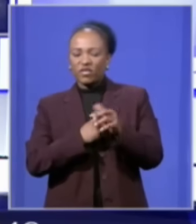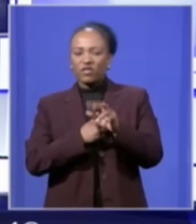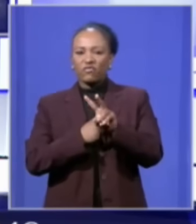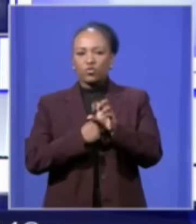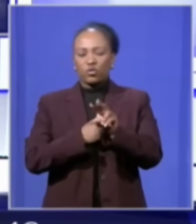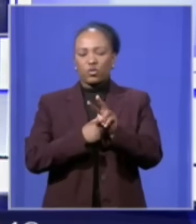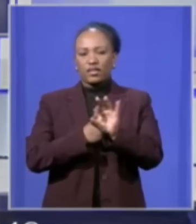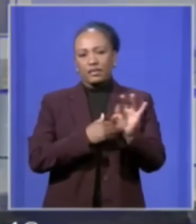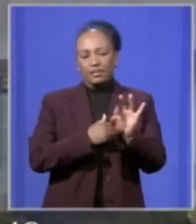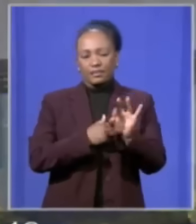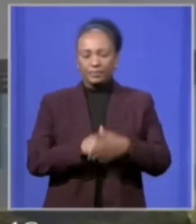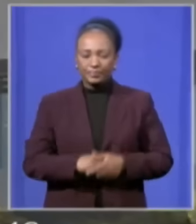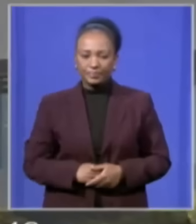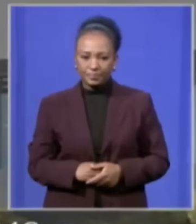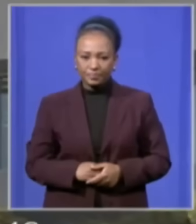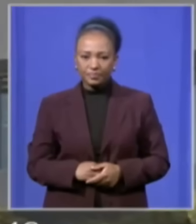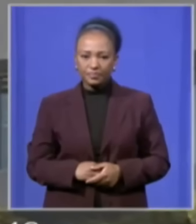2023.